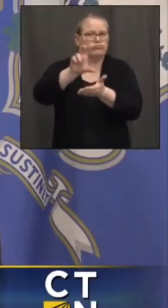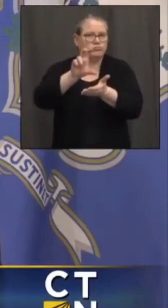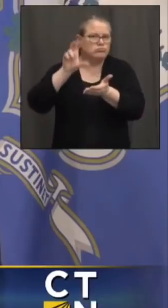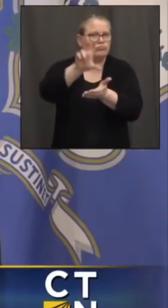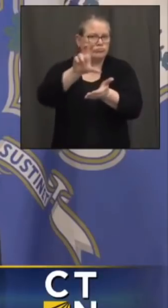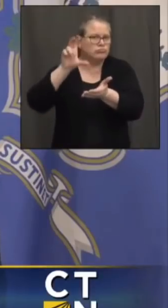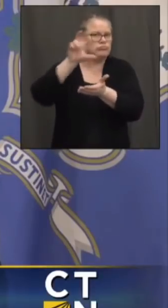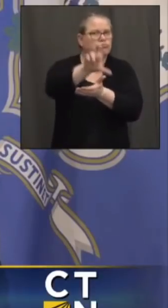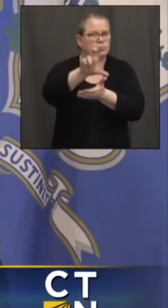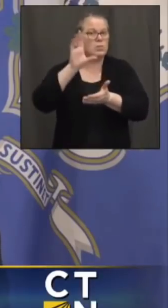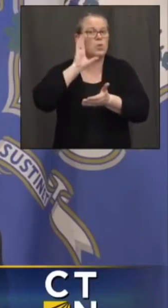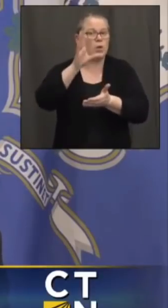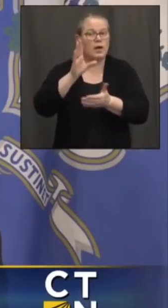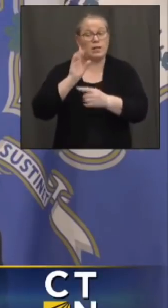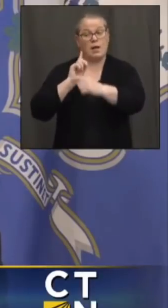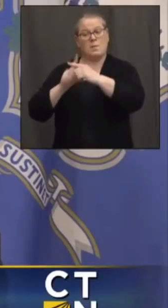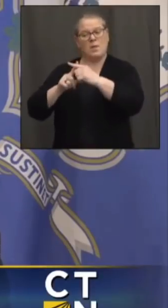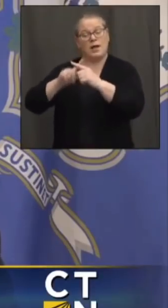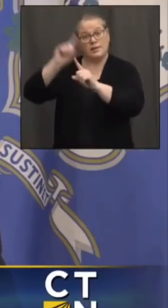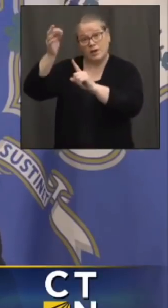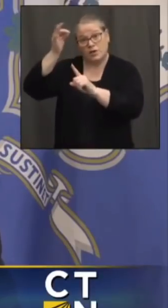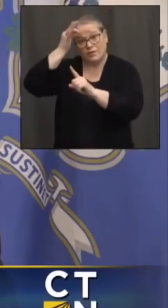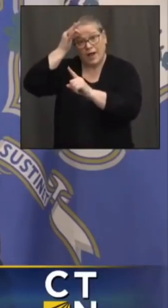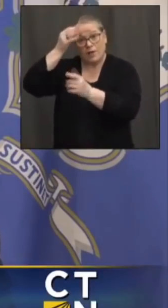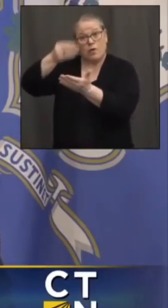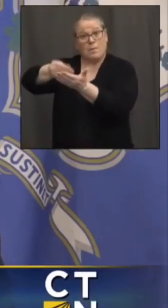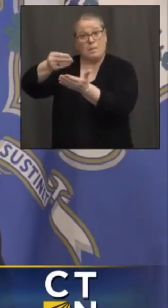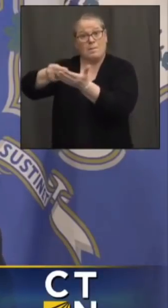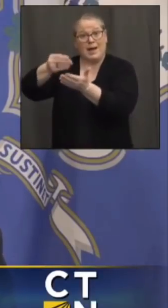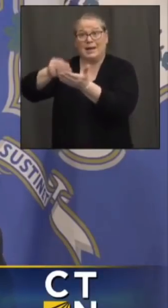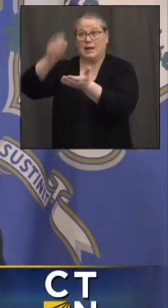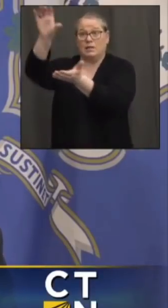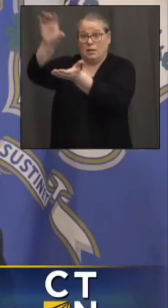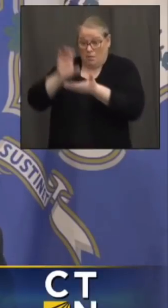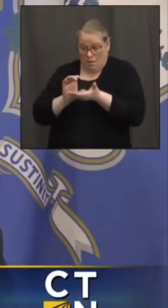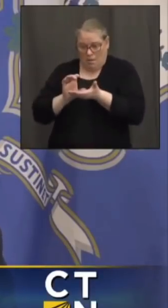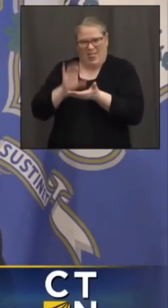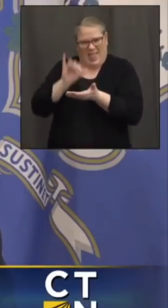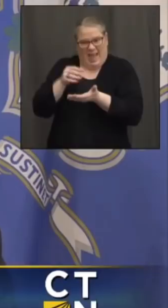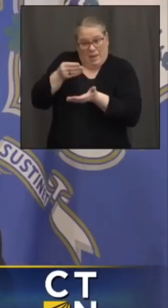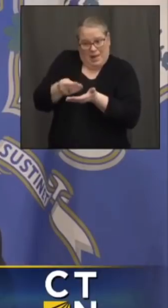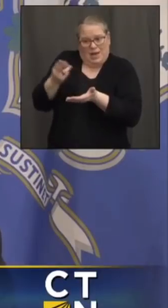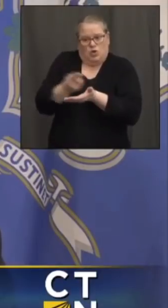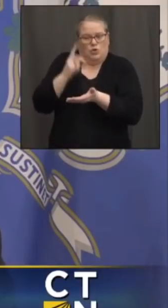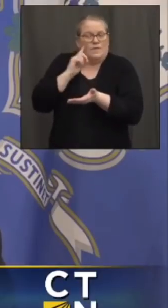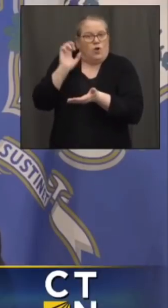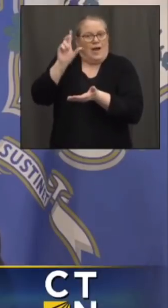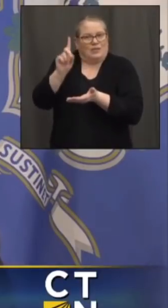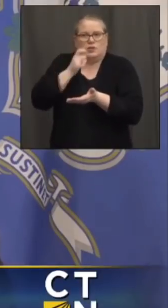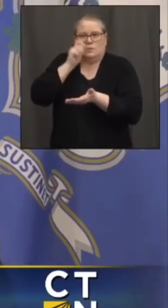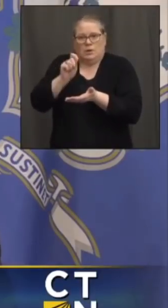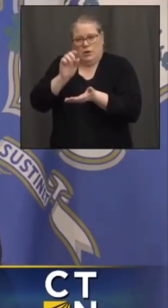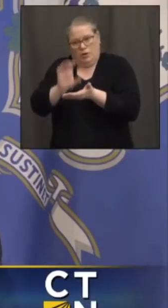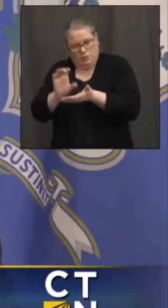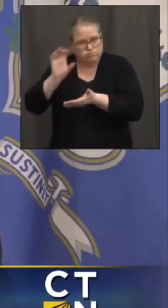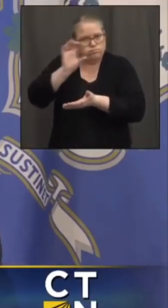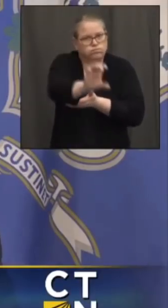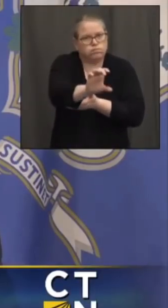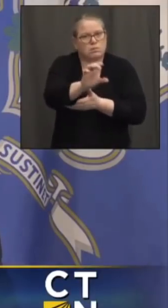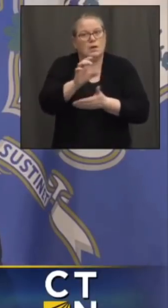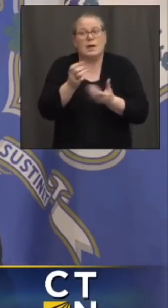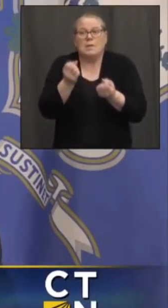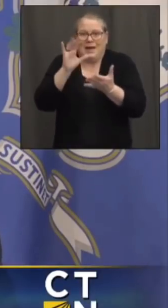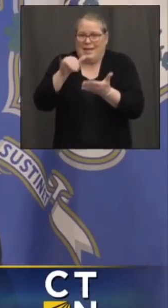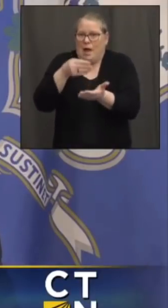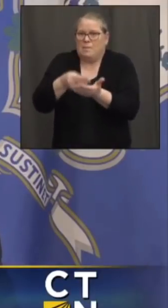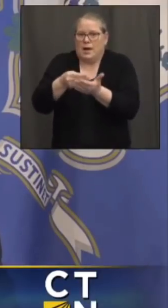dollars of federal money that we're getting devoted to education, many of that going to a lot of those same schools. And finally, talk